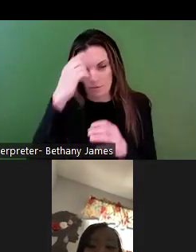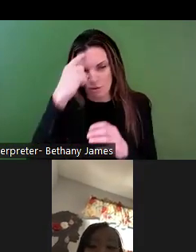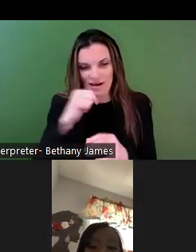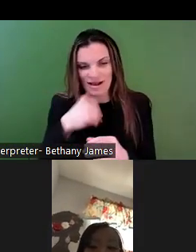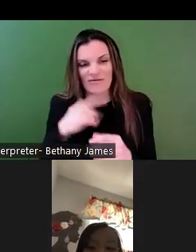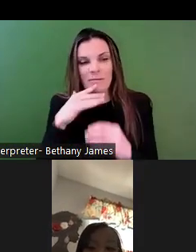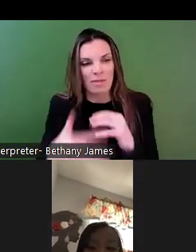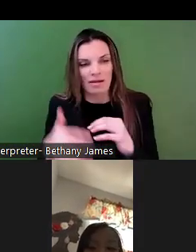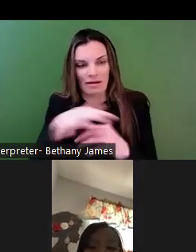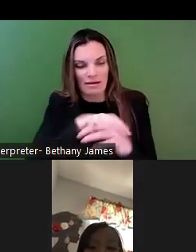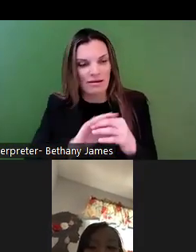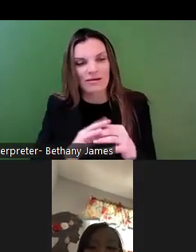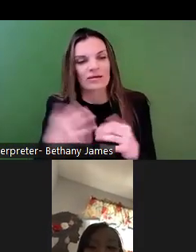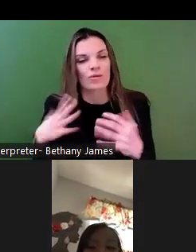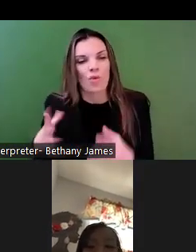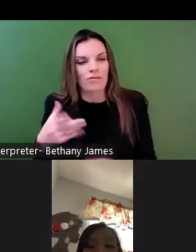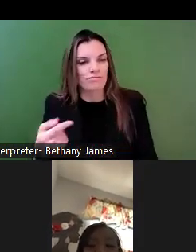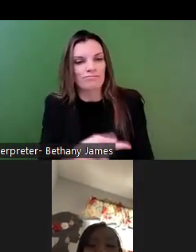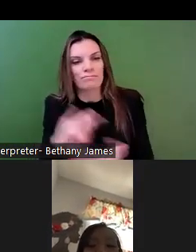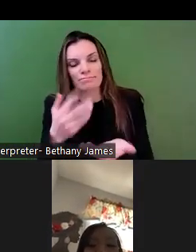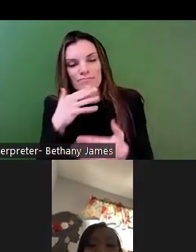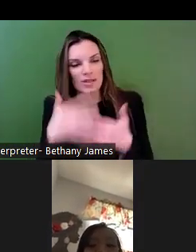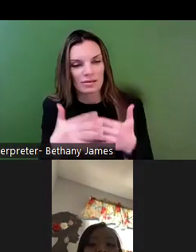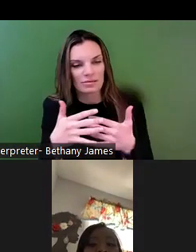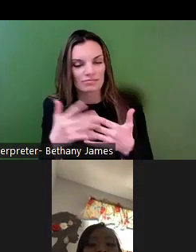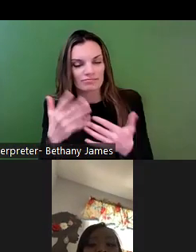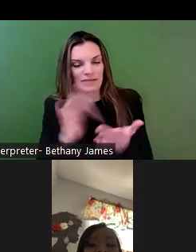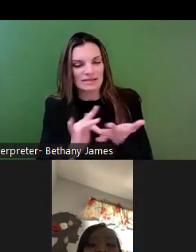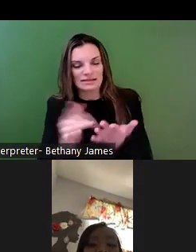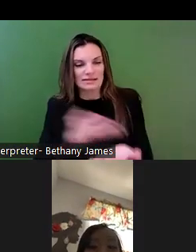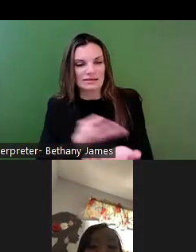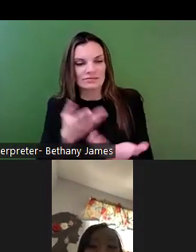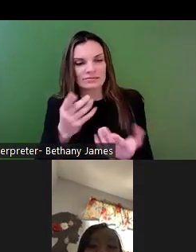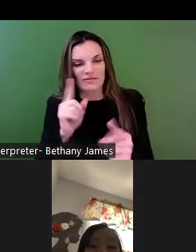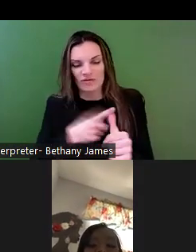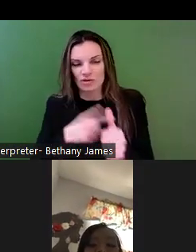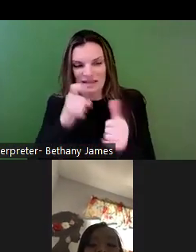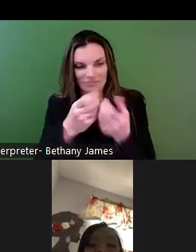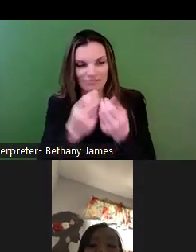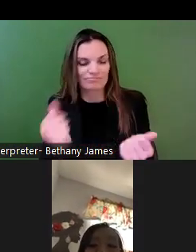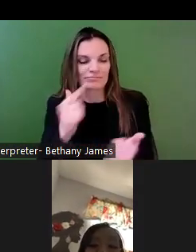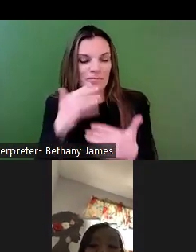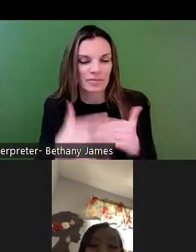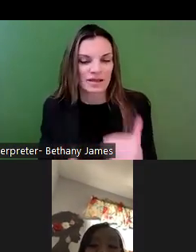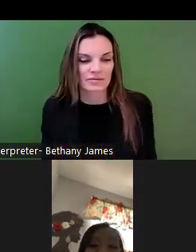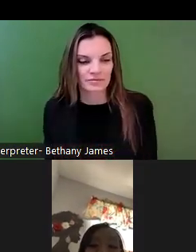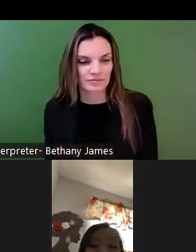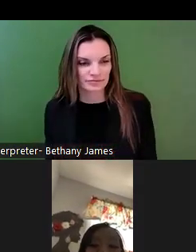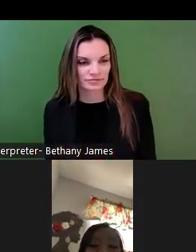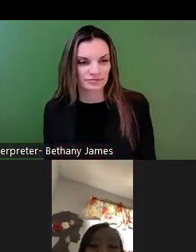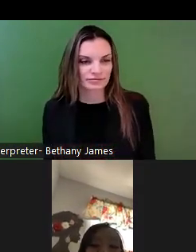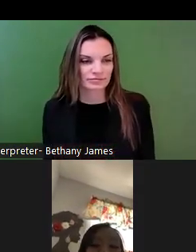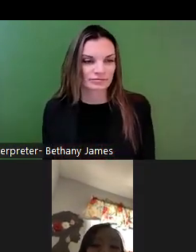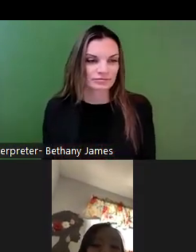give medications. Just other things that you want to do once you identify the stroke. Some things that you want to do